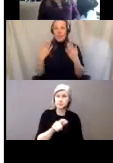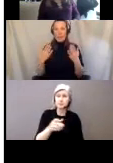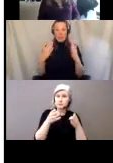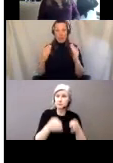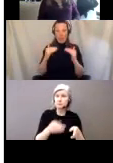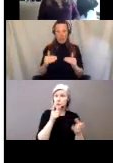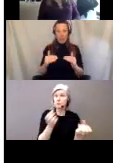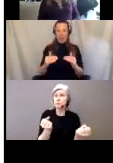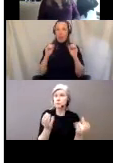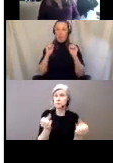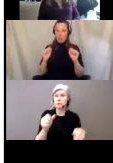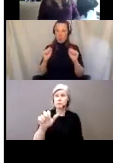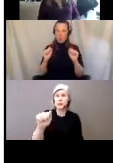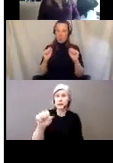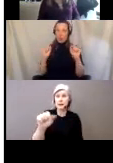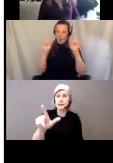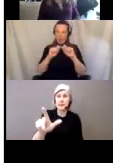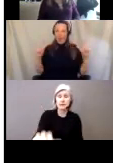ASL, so we'll go ahead with that now.